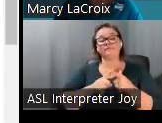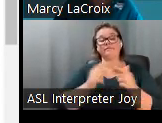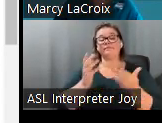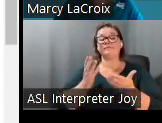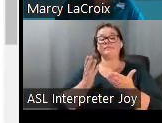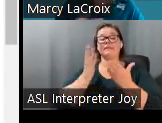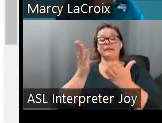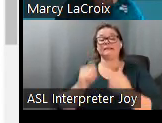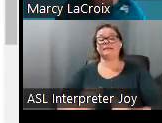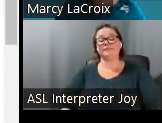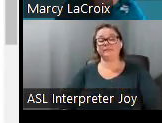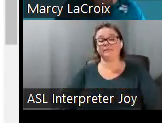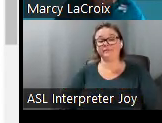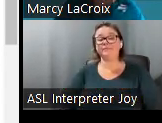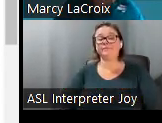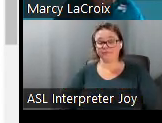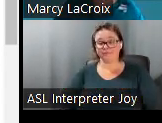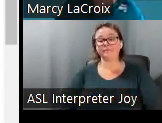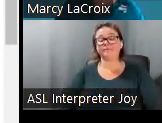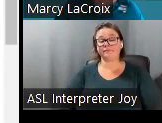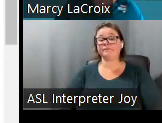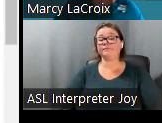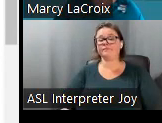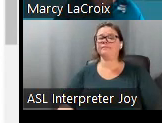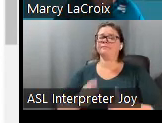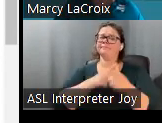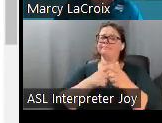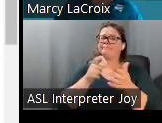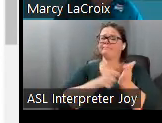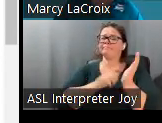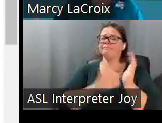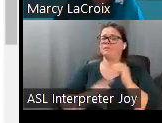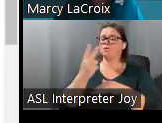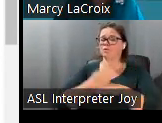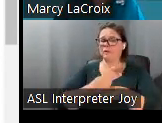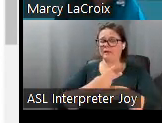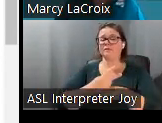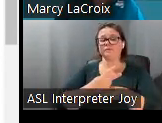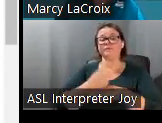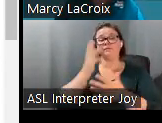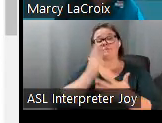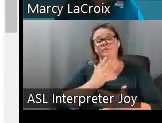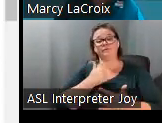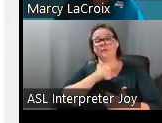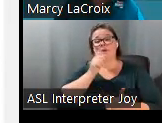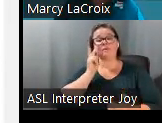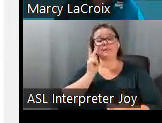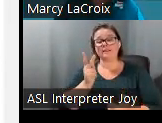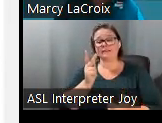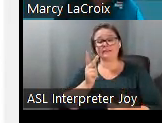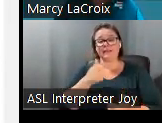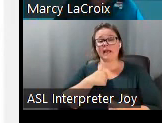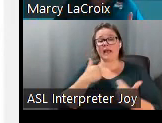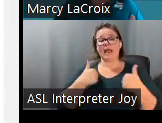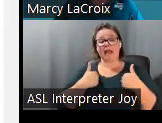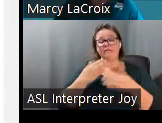this. And that submission then takes approximately 2 days. And I unfortunately, don't see that I have the